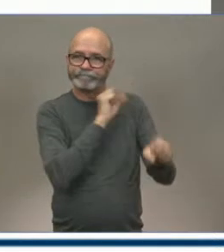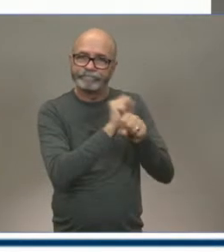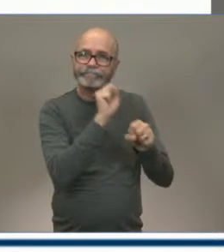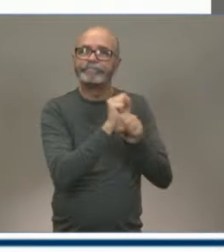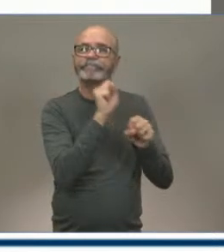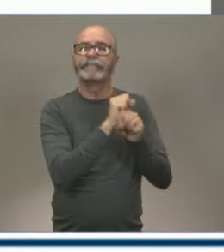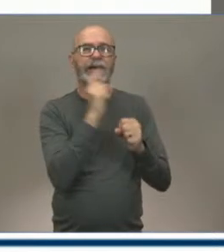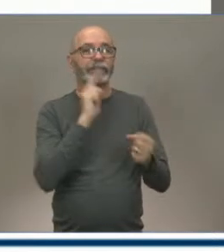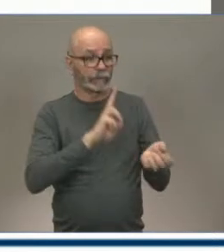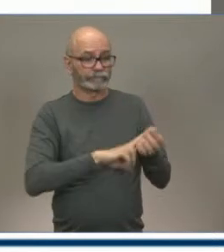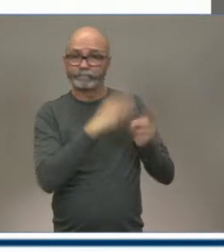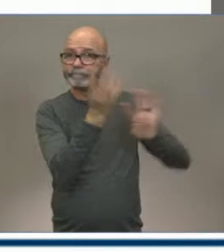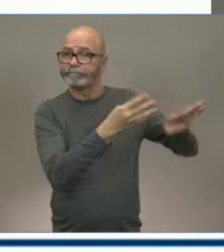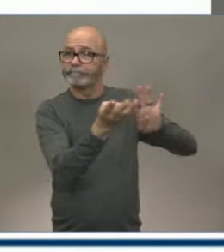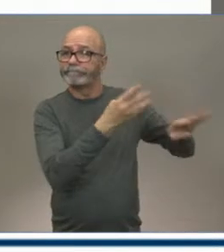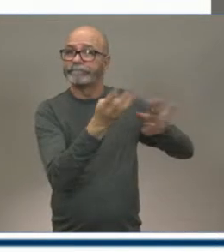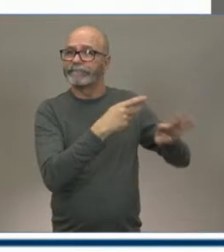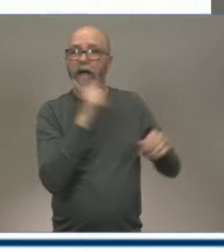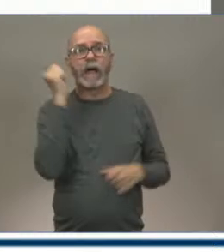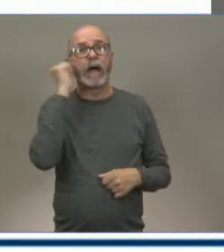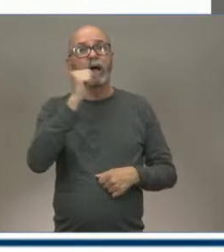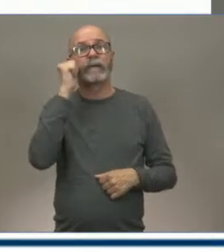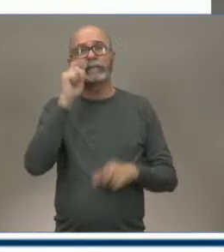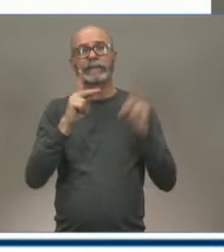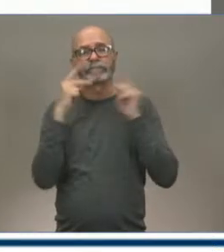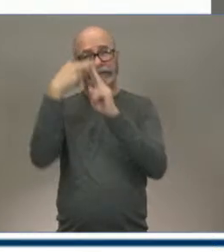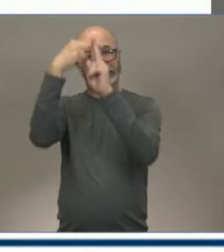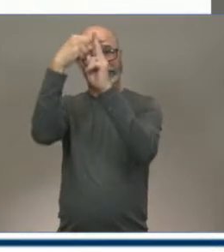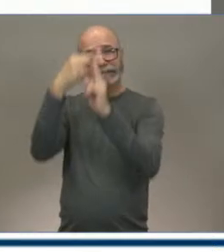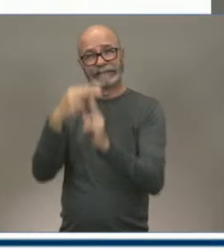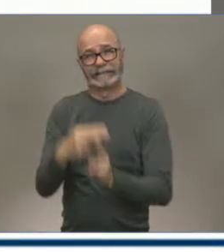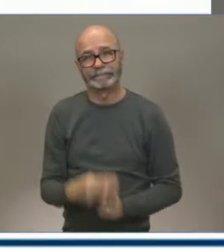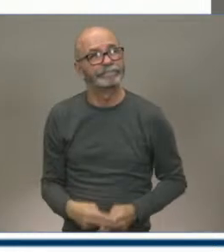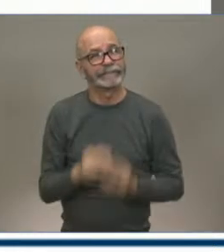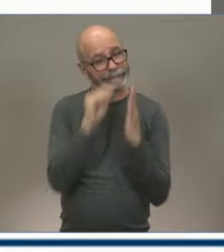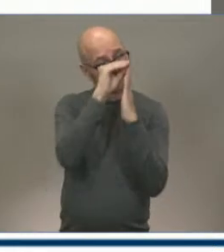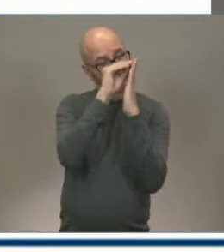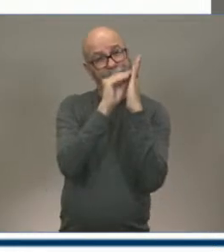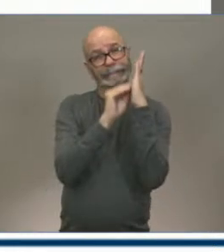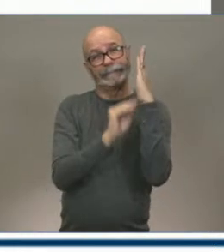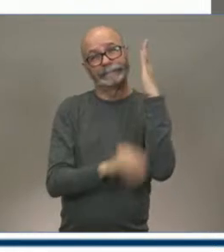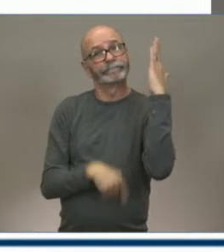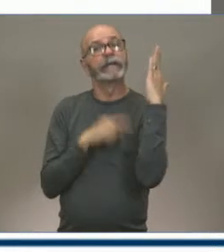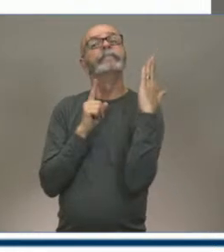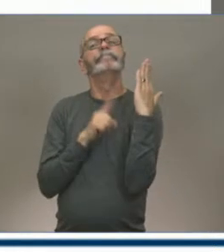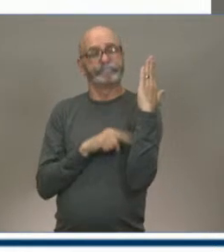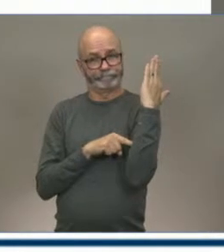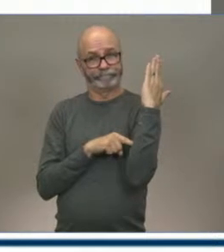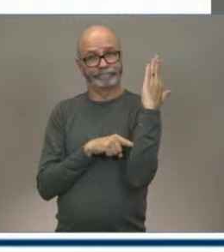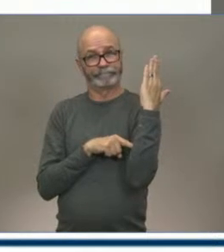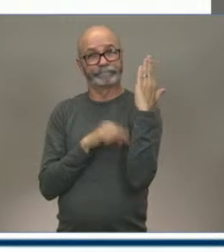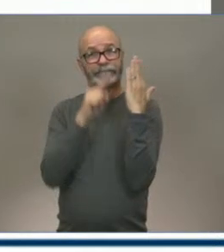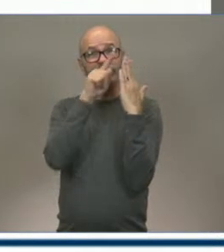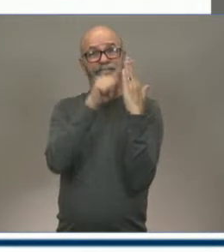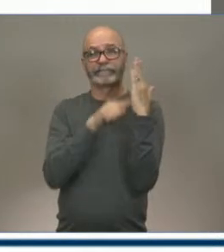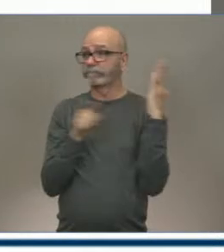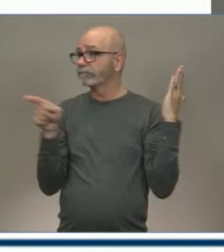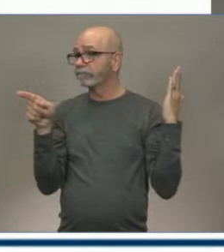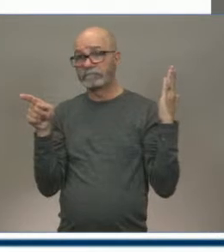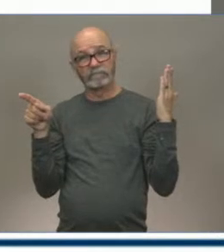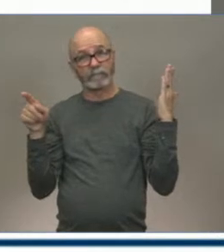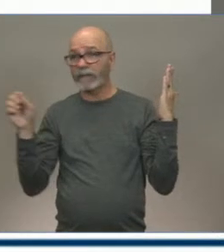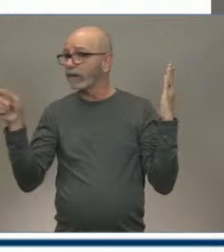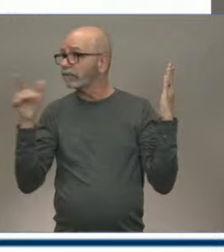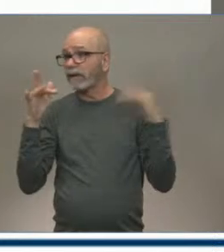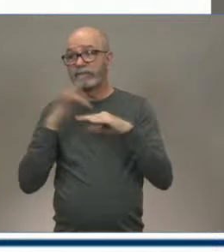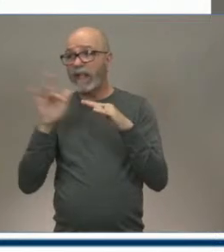of people who were up next to get vaccinated, and if some of those people weren't available for some reason, we then went down the list further. We're not